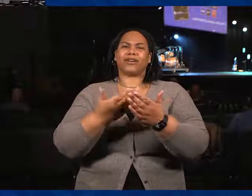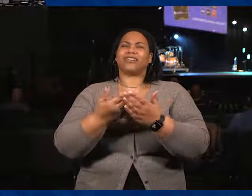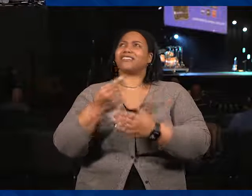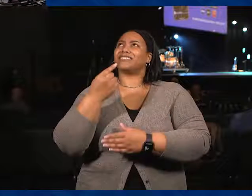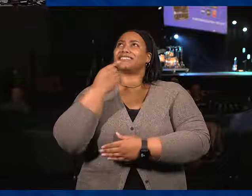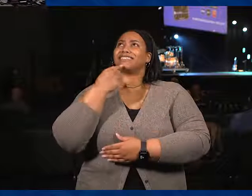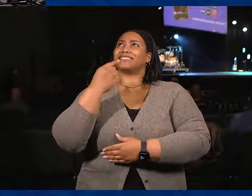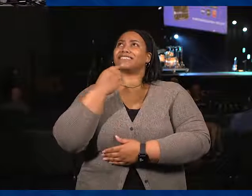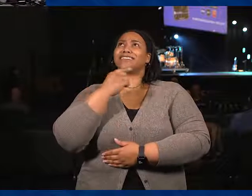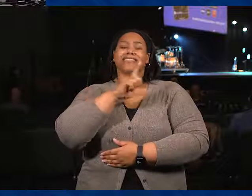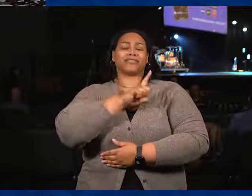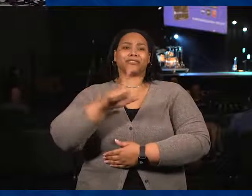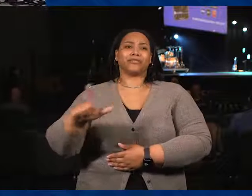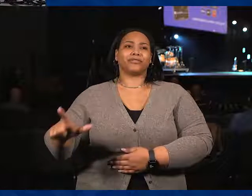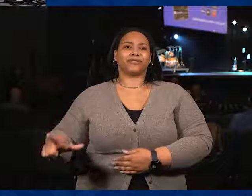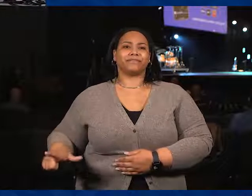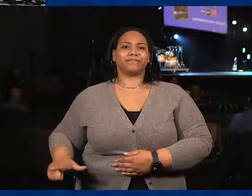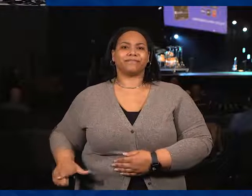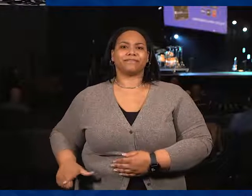the